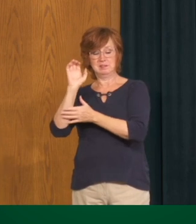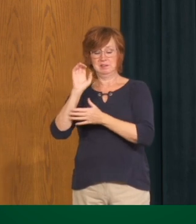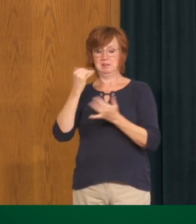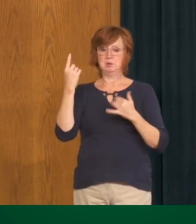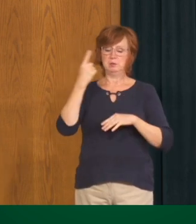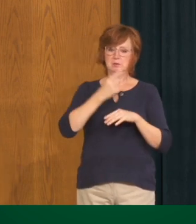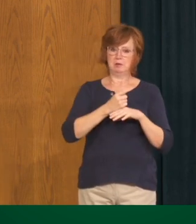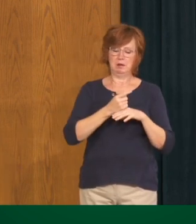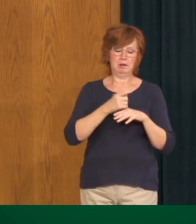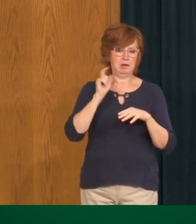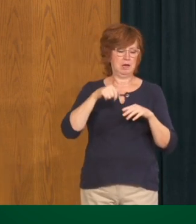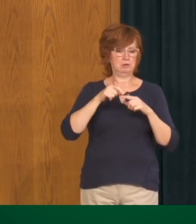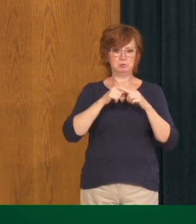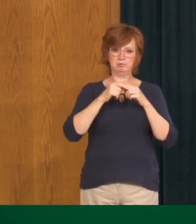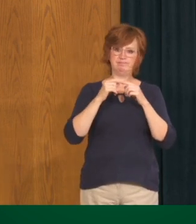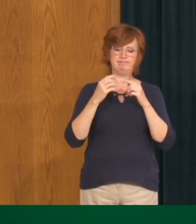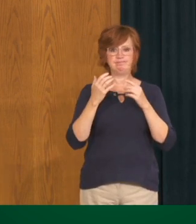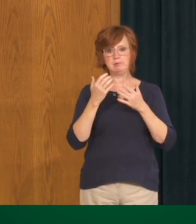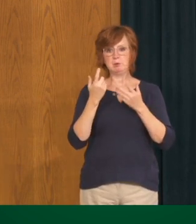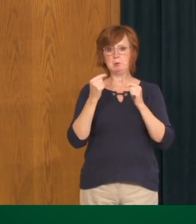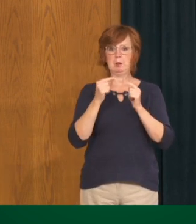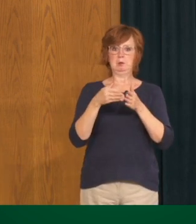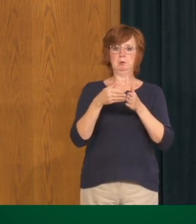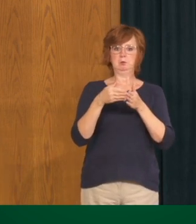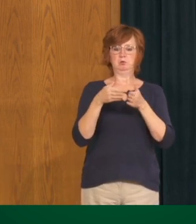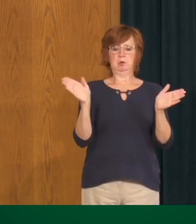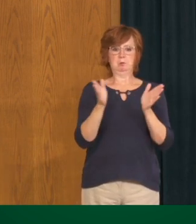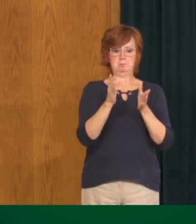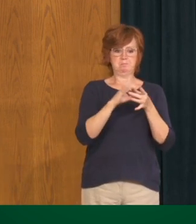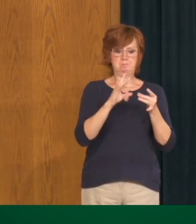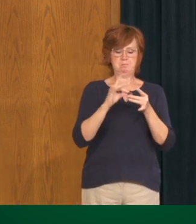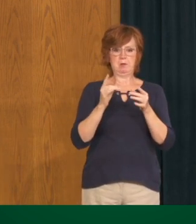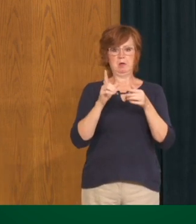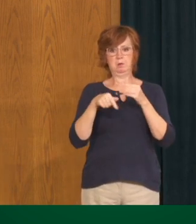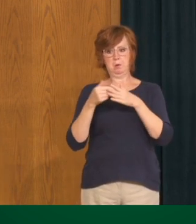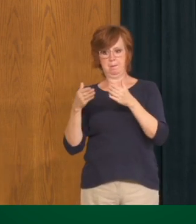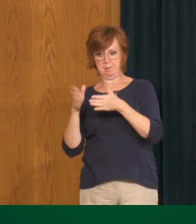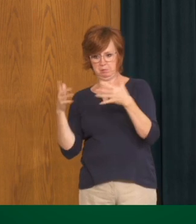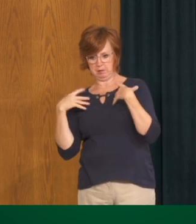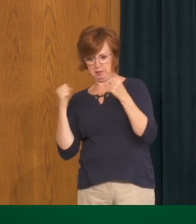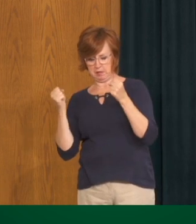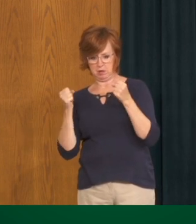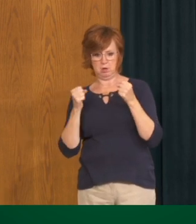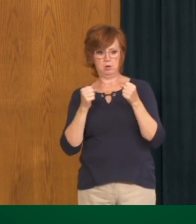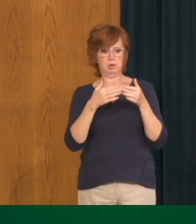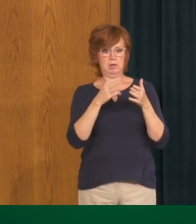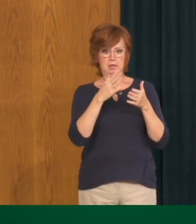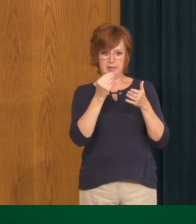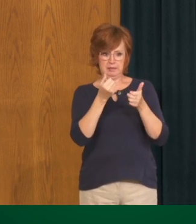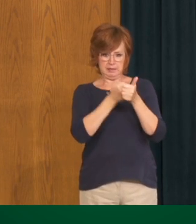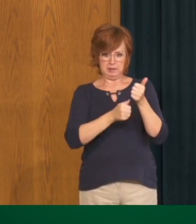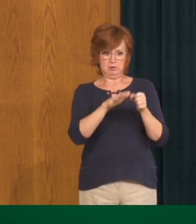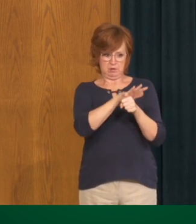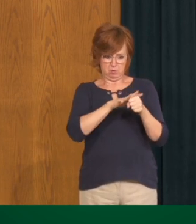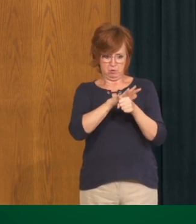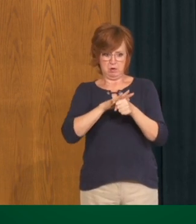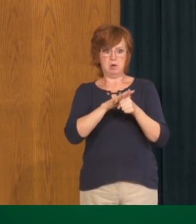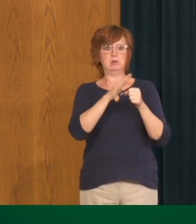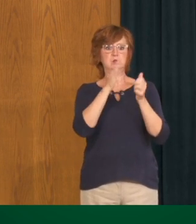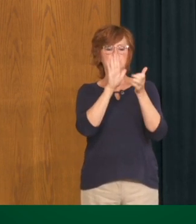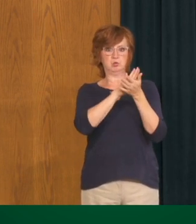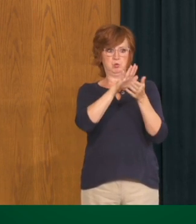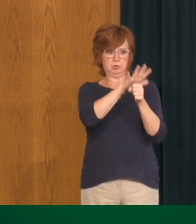divisions have the public health information they need to make their decisions for their local school divisions. Our